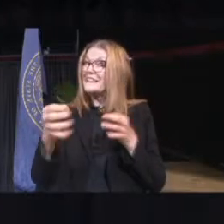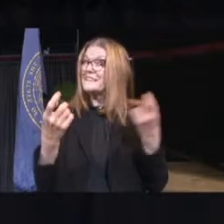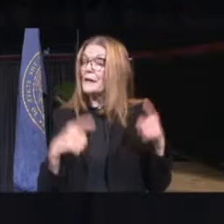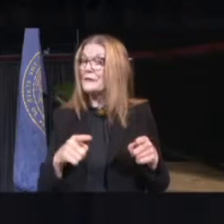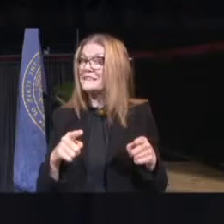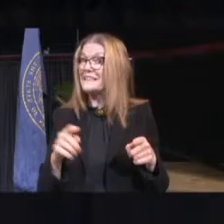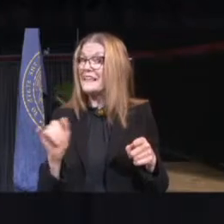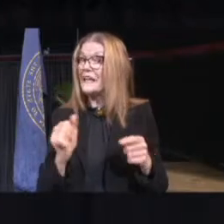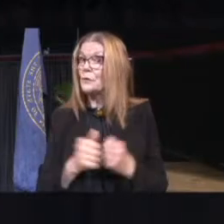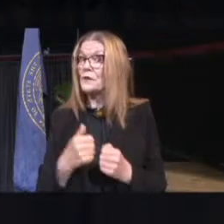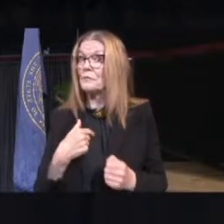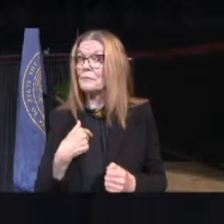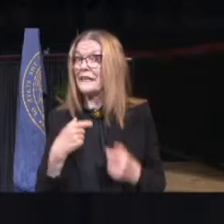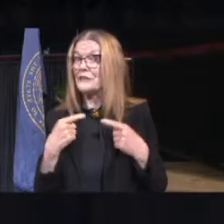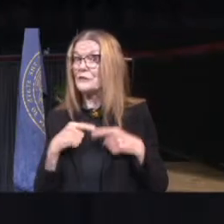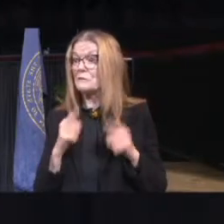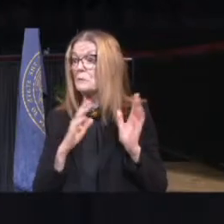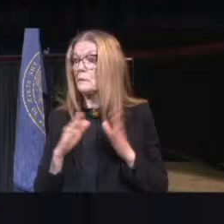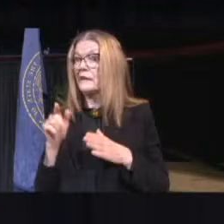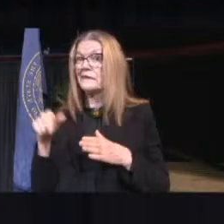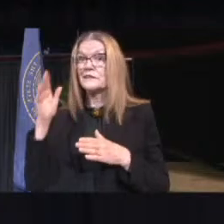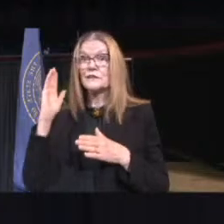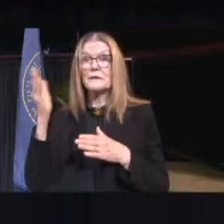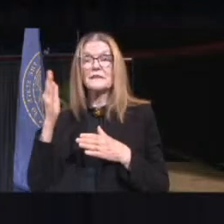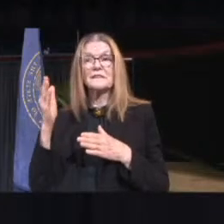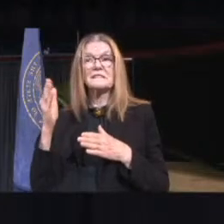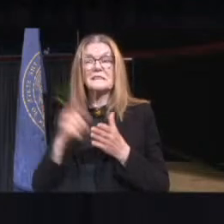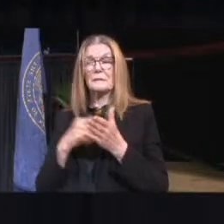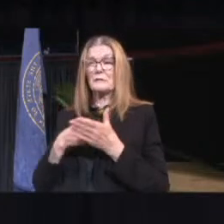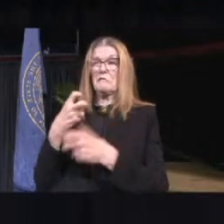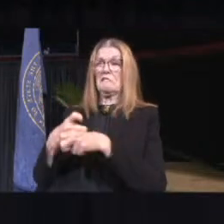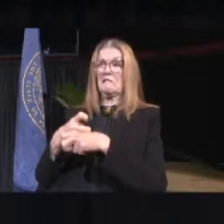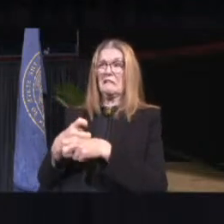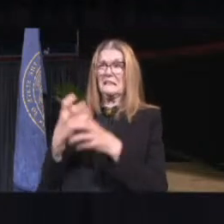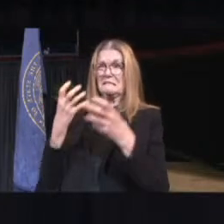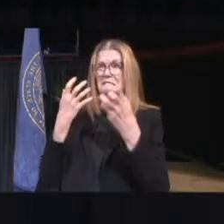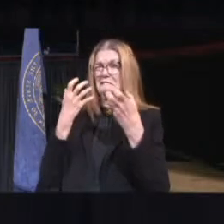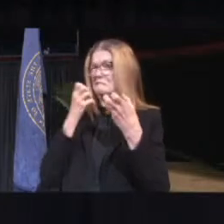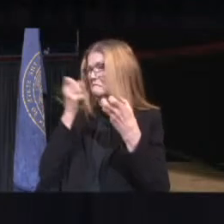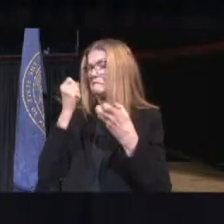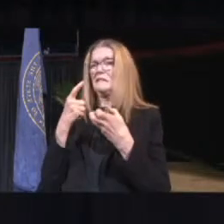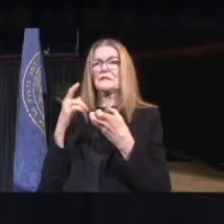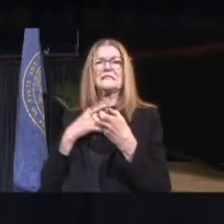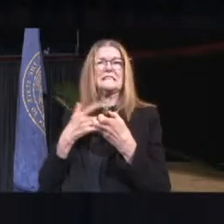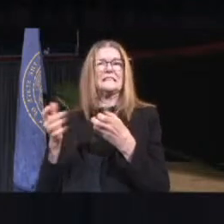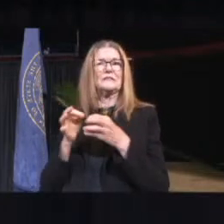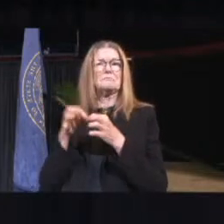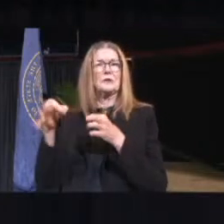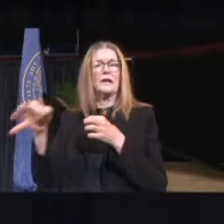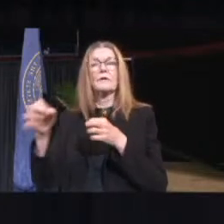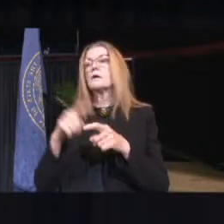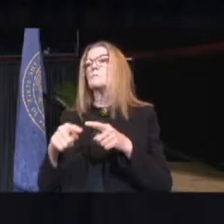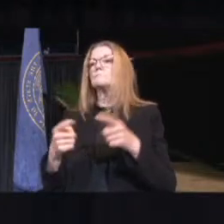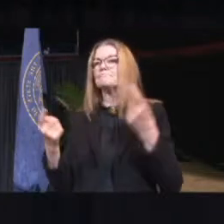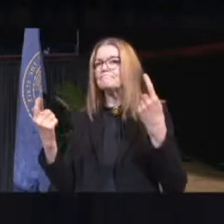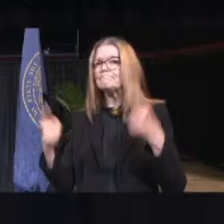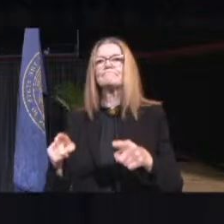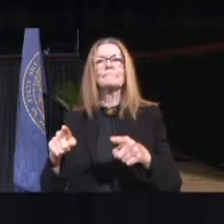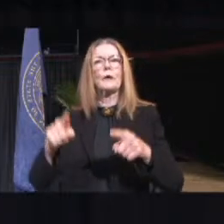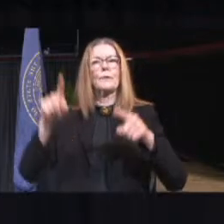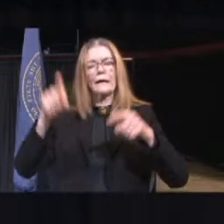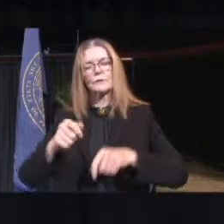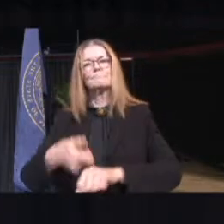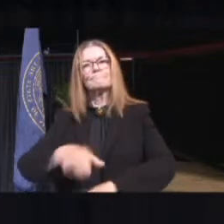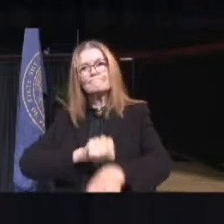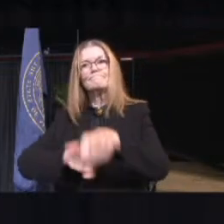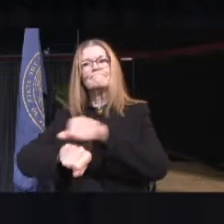can be difficult or what we don't quite understand, but eventually, time catches up to us and the work must be done. High